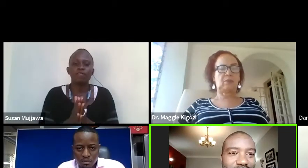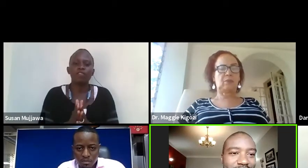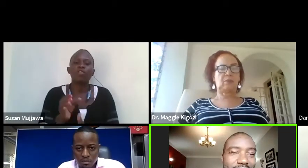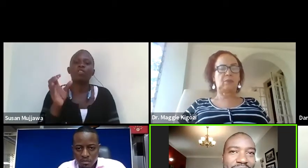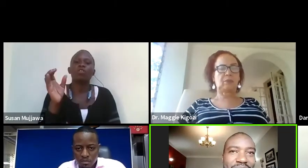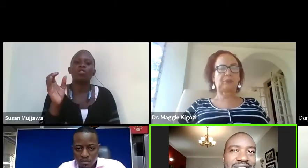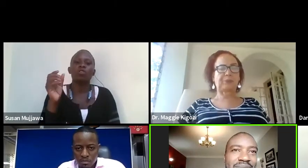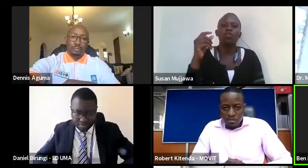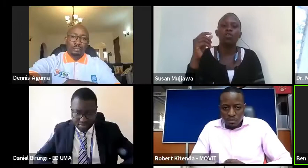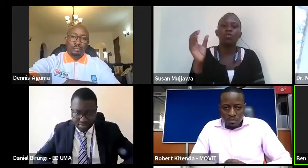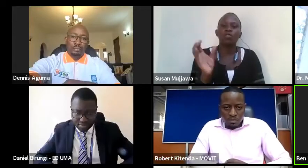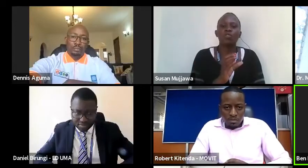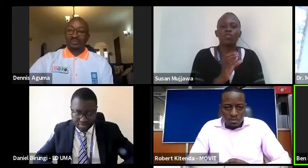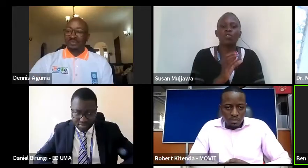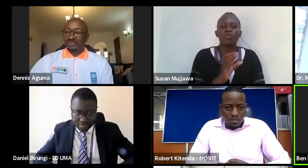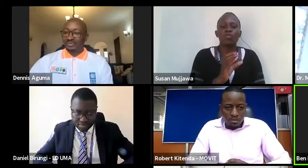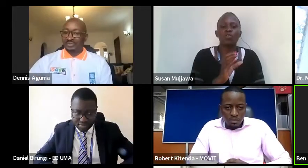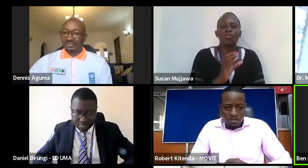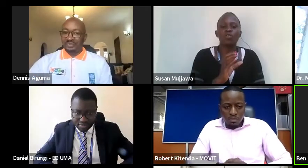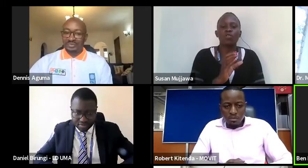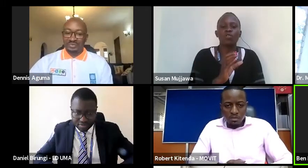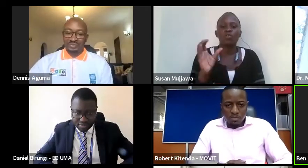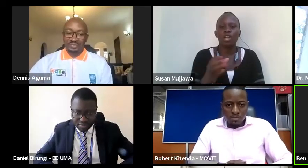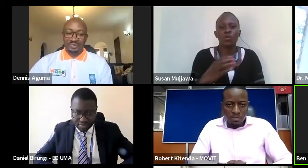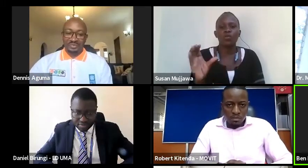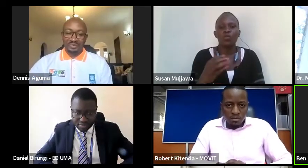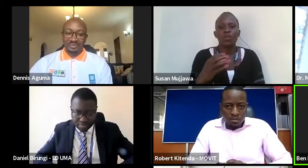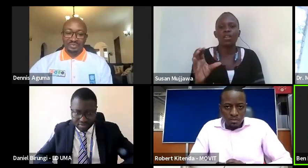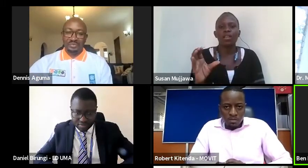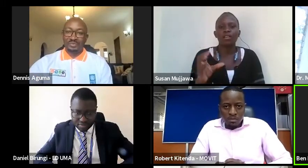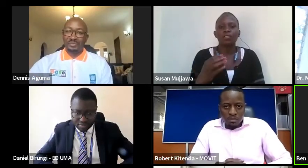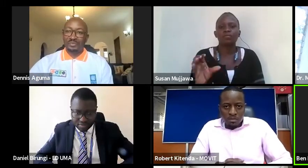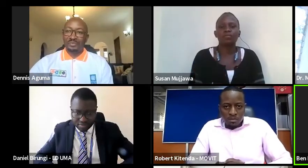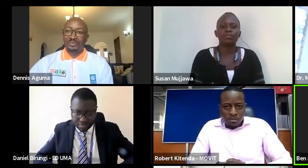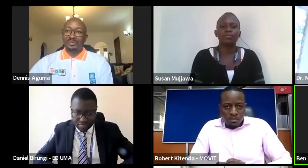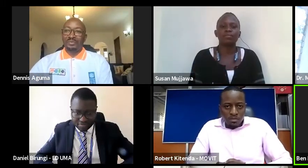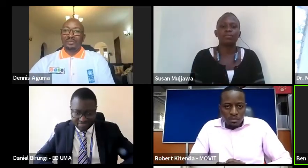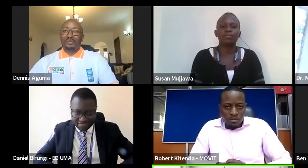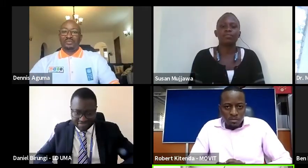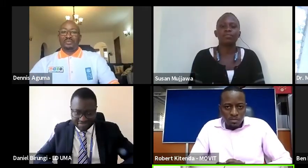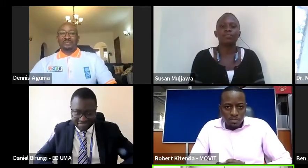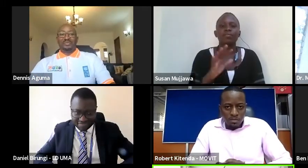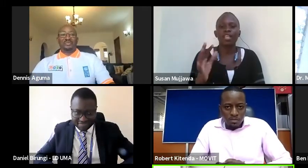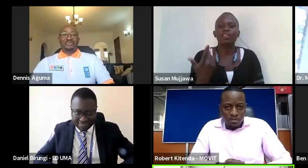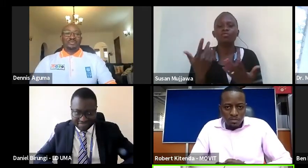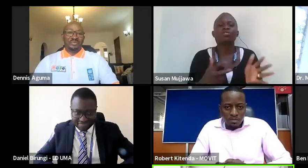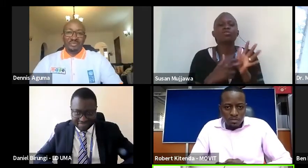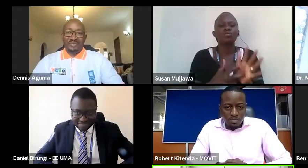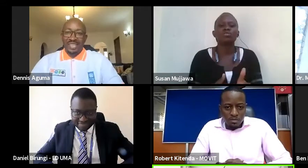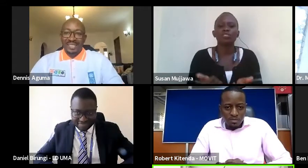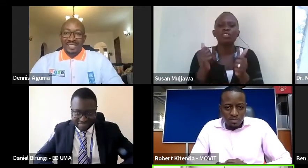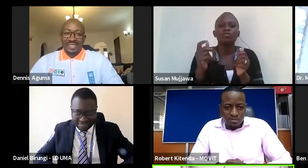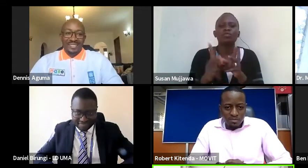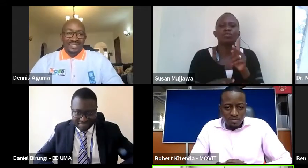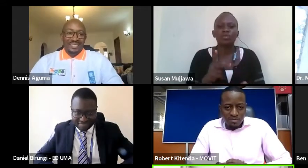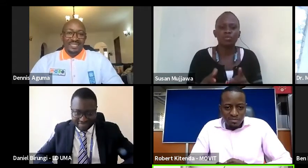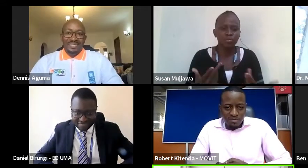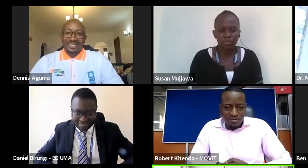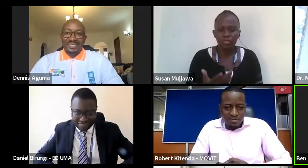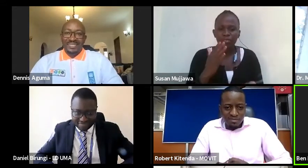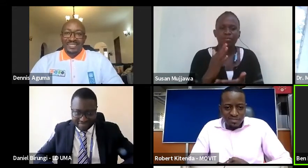Africa. Mr. Sebale, how do you even introduce yourself to people? Do you have like a short form for your title